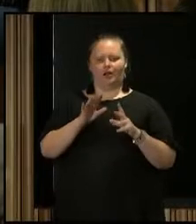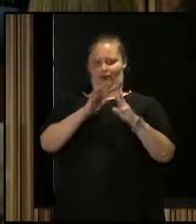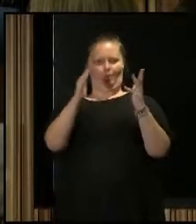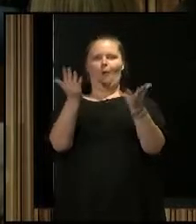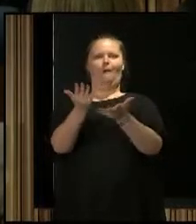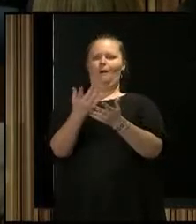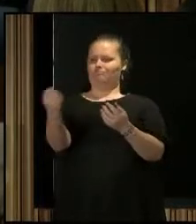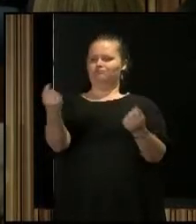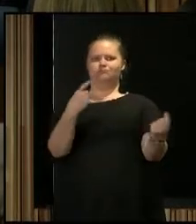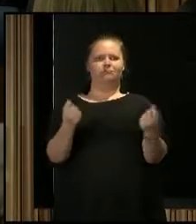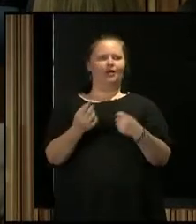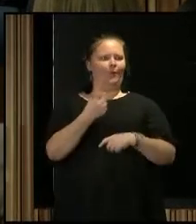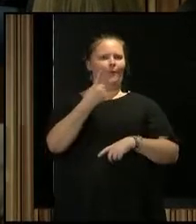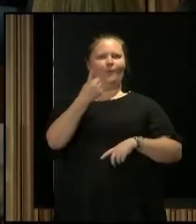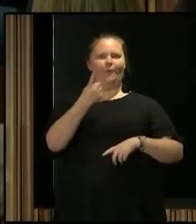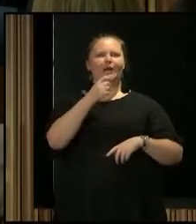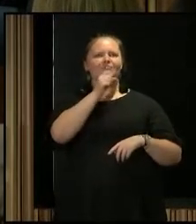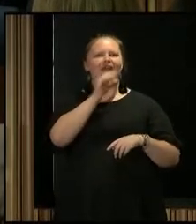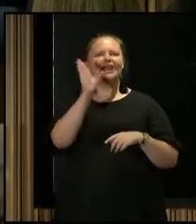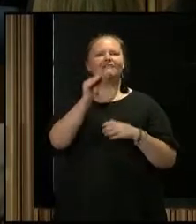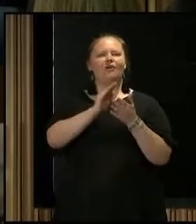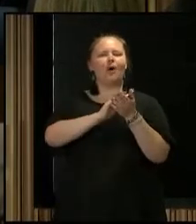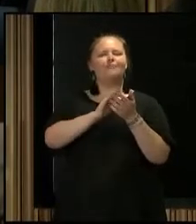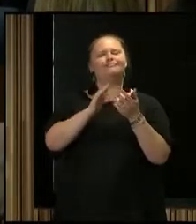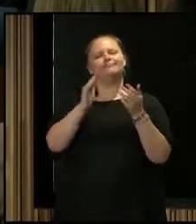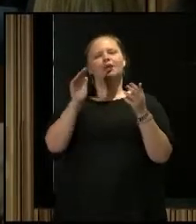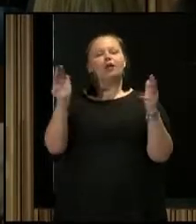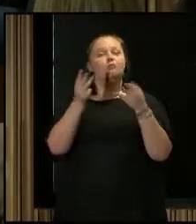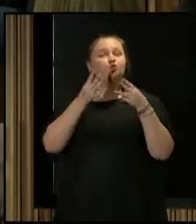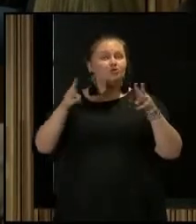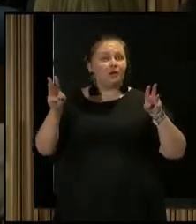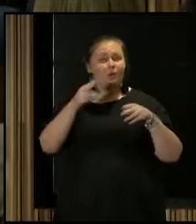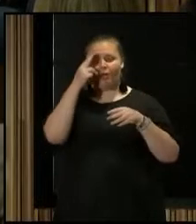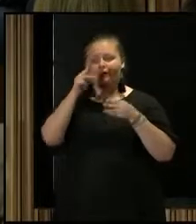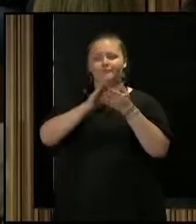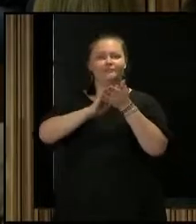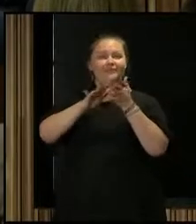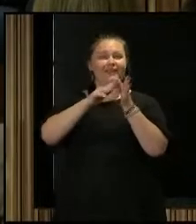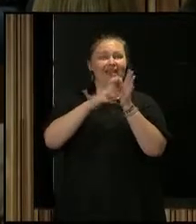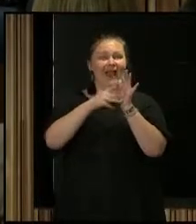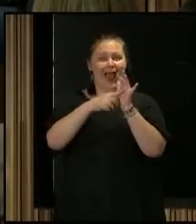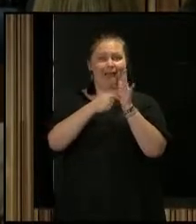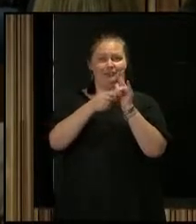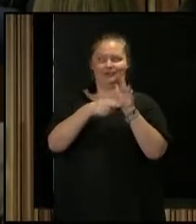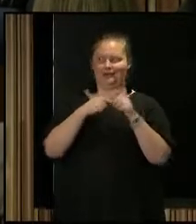So some guy from Hamilton, the Broadway cast, like heard about it and was like, oh, I think I'll send it back.